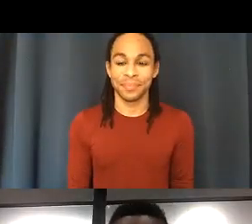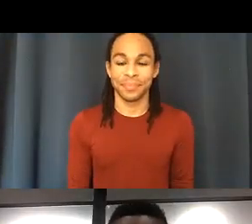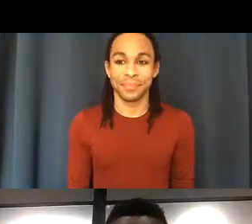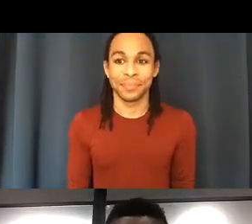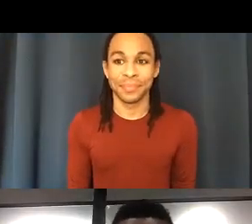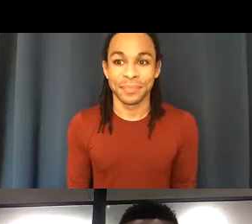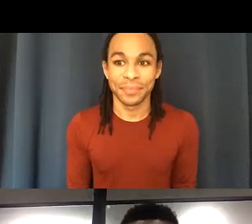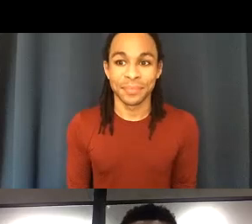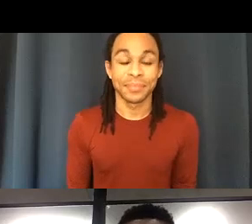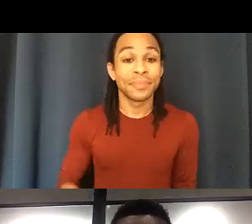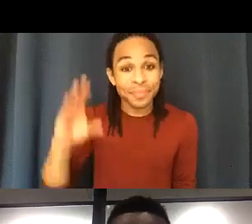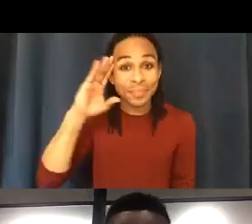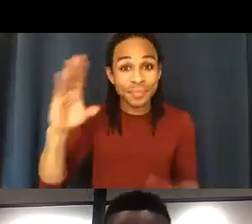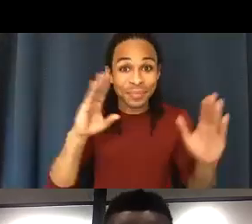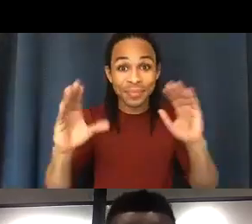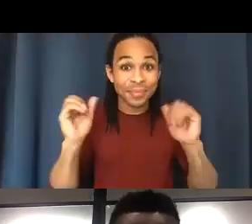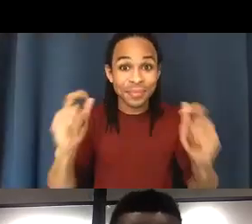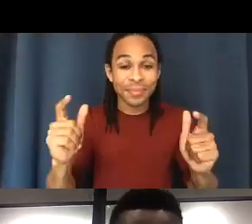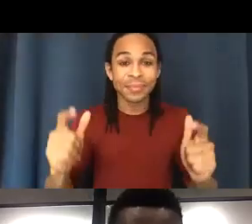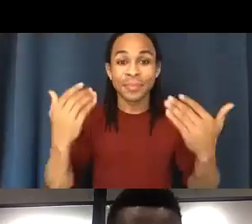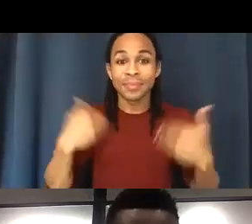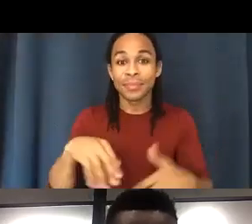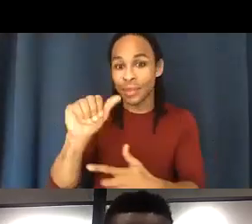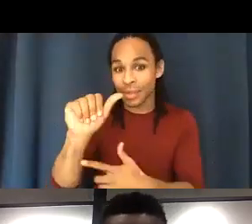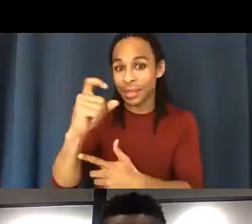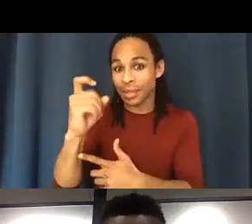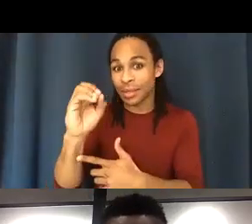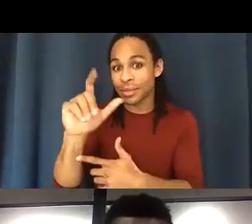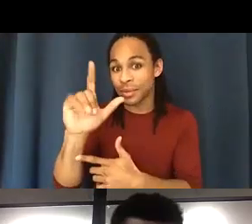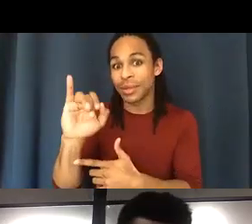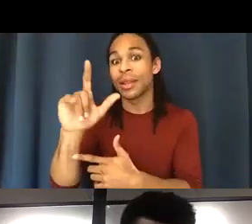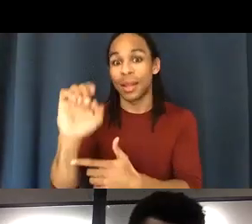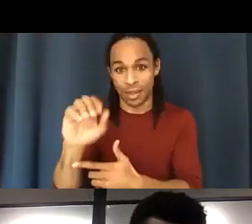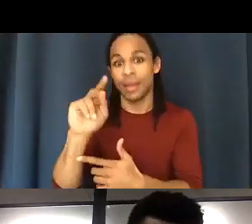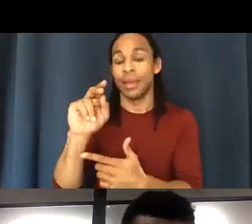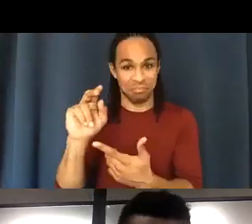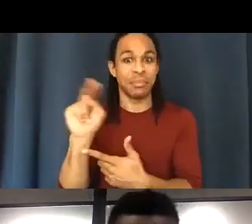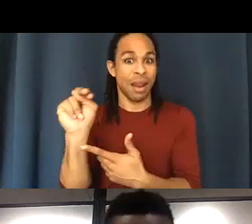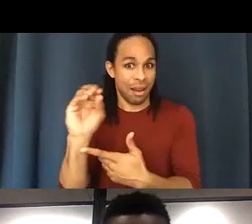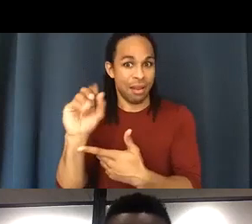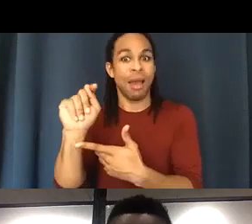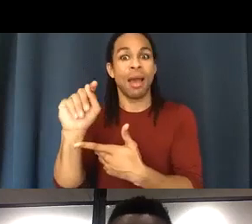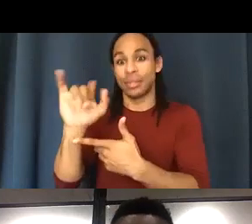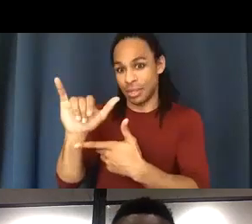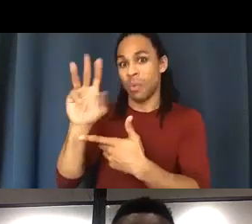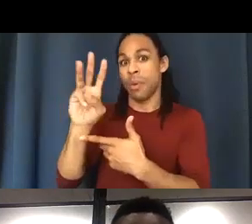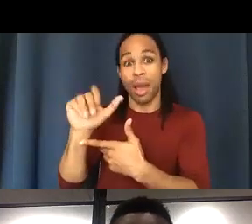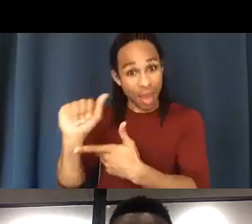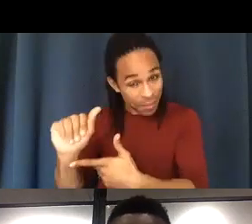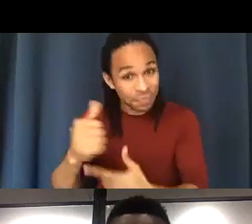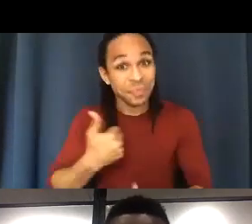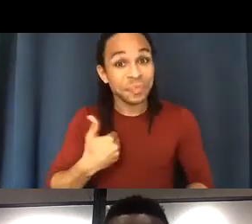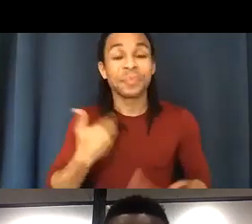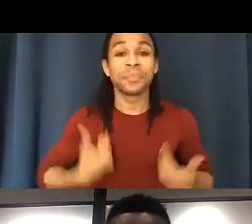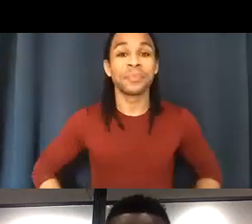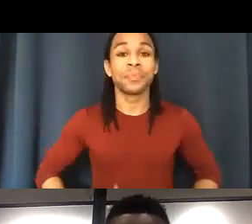Hi, everyone. Yeah, my name is Akolile Notiwala, and I am a member